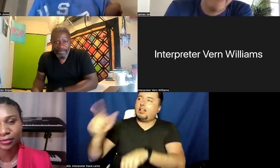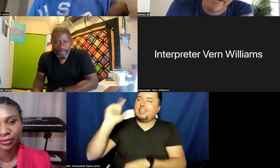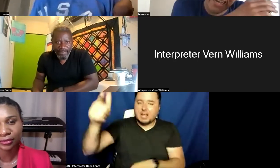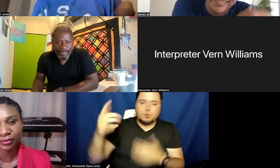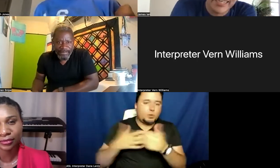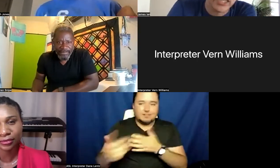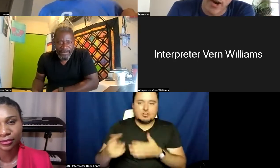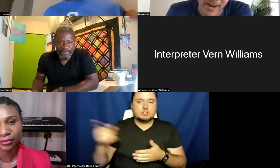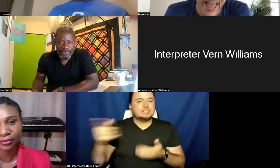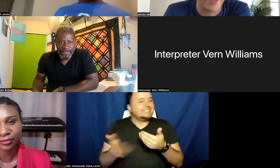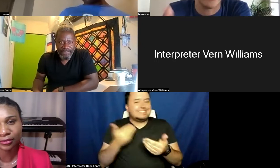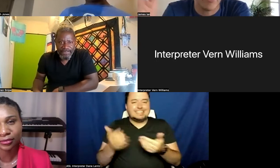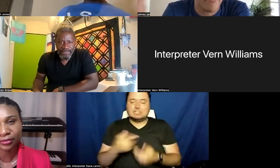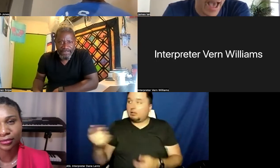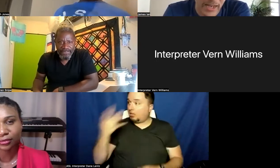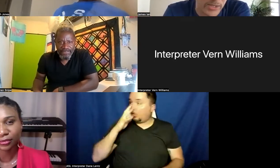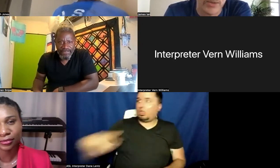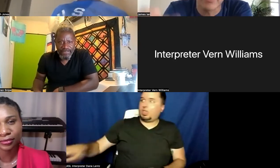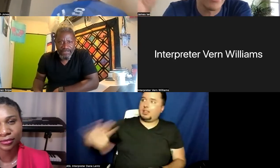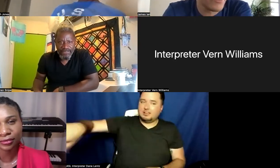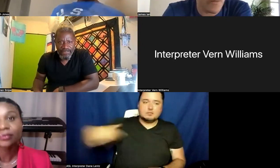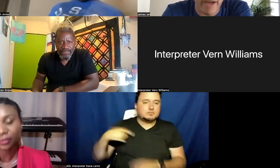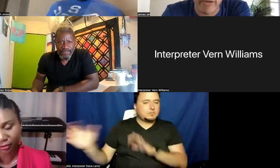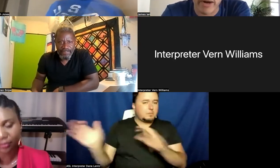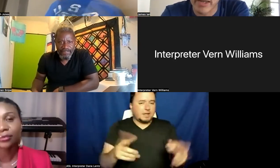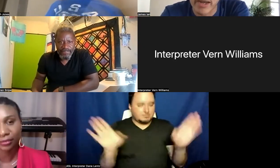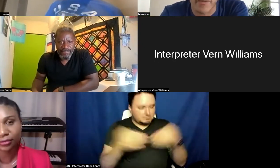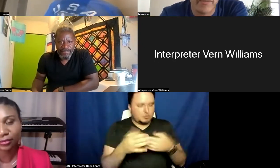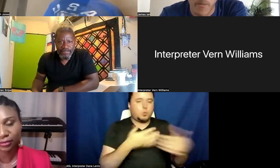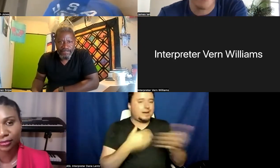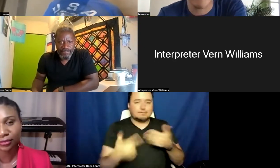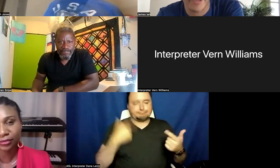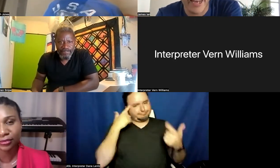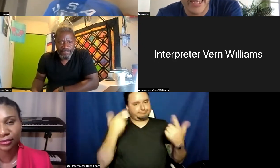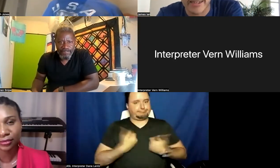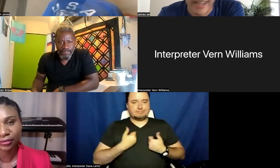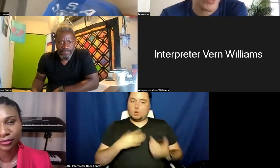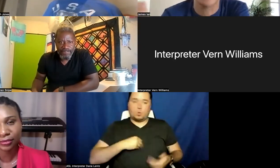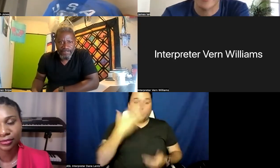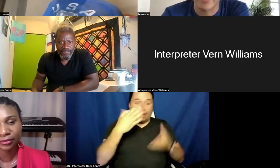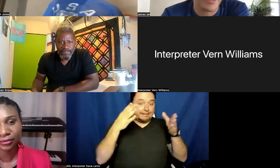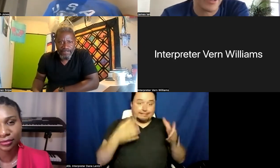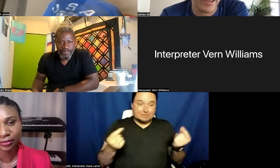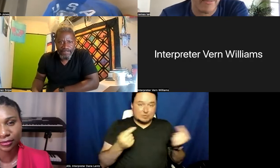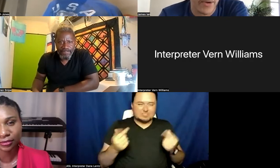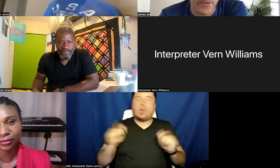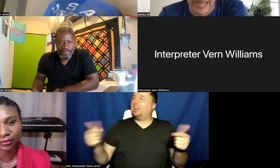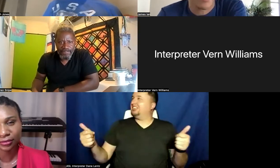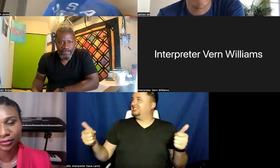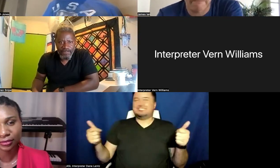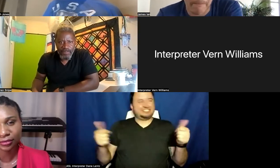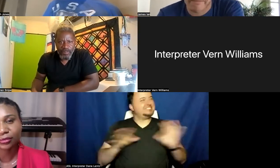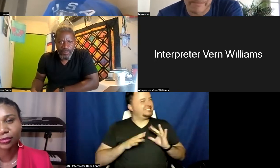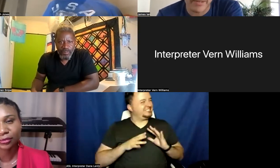then they can very easily discard that and go back to whatever, white thing it is, and it's all good. It can be cool.